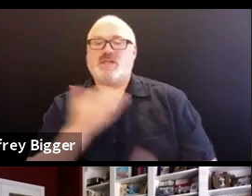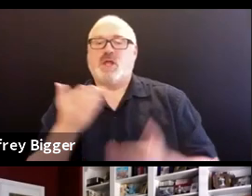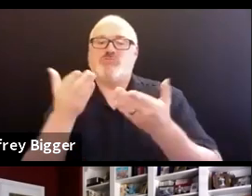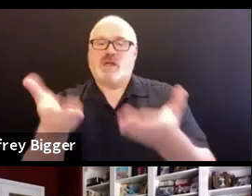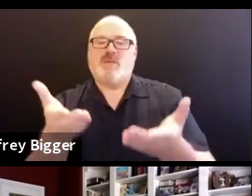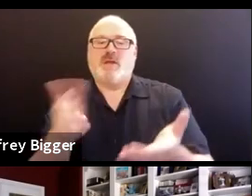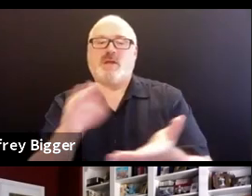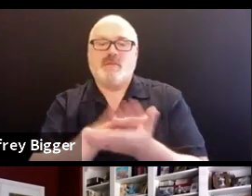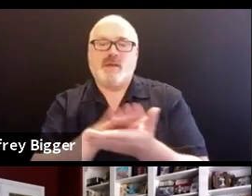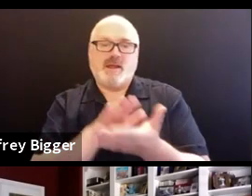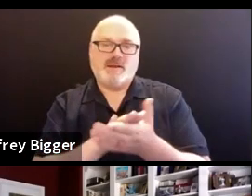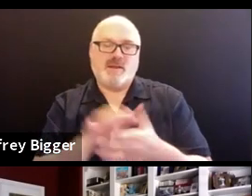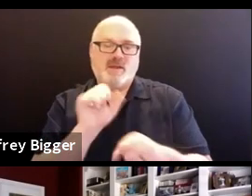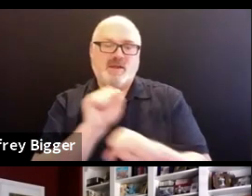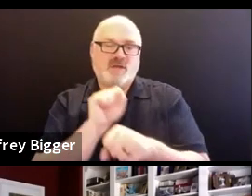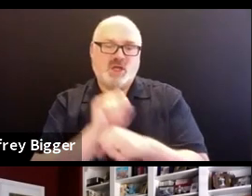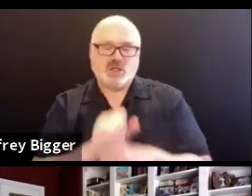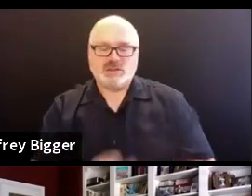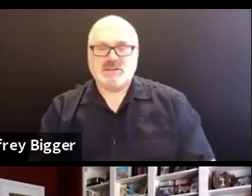Affairs.